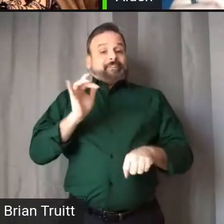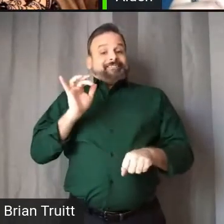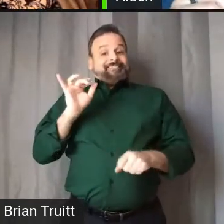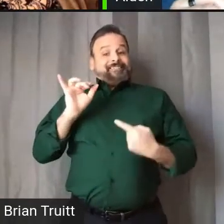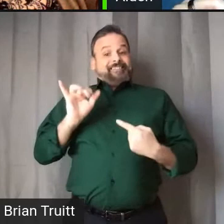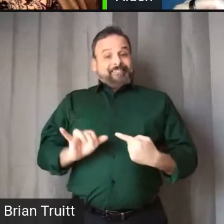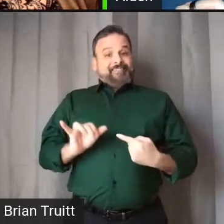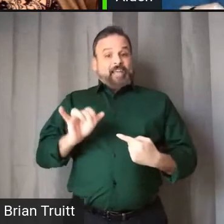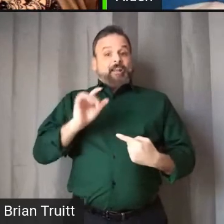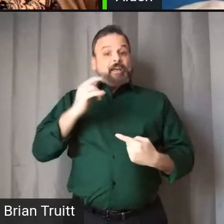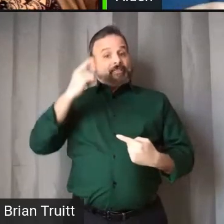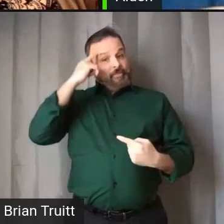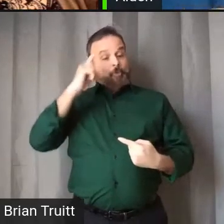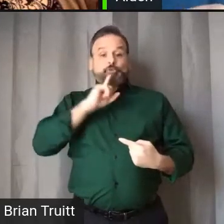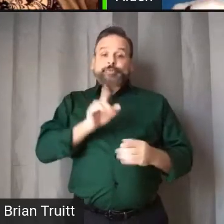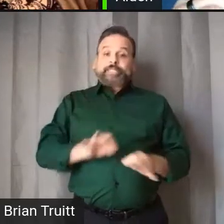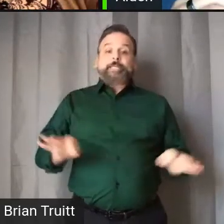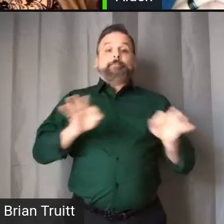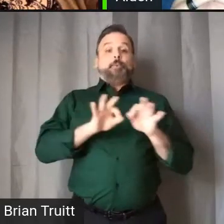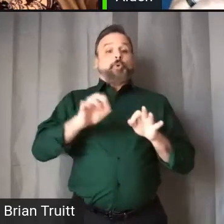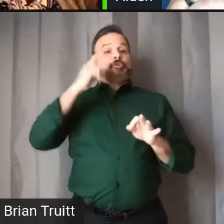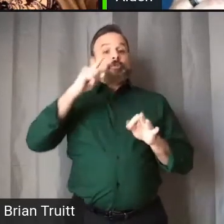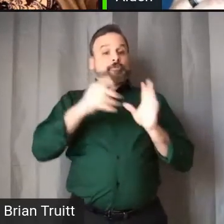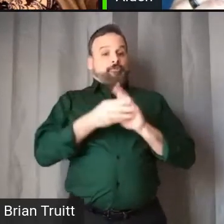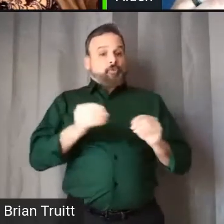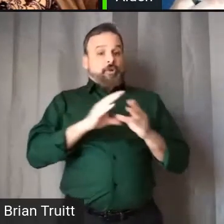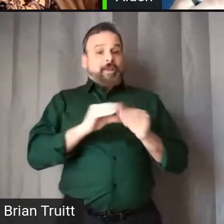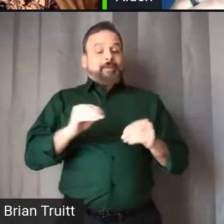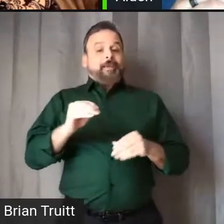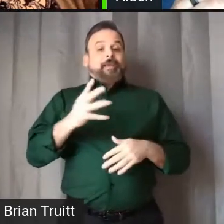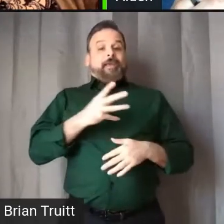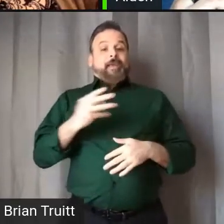that I thought was really important to the story. And